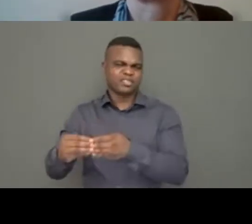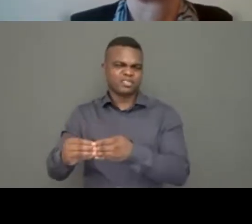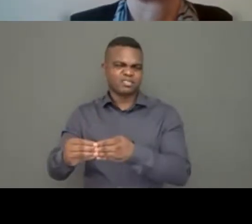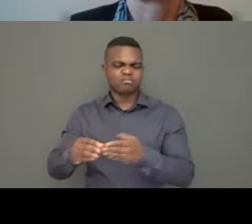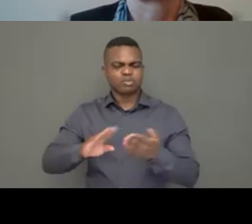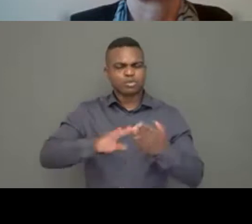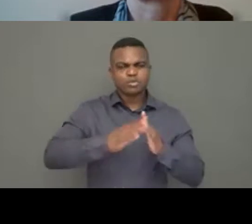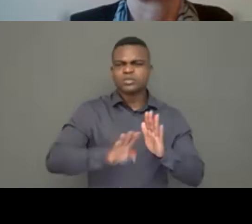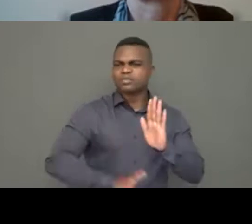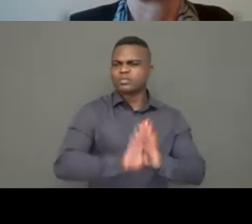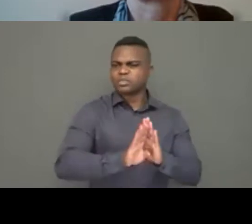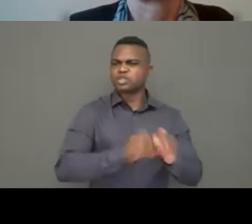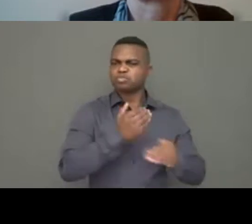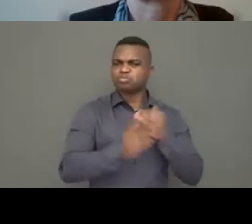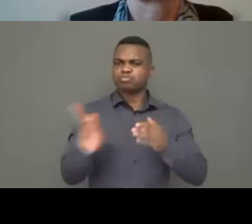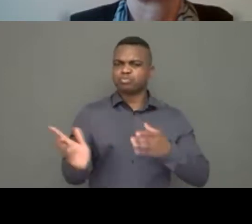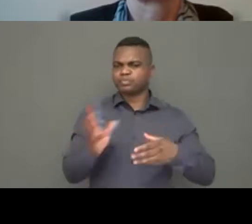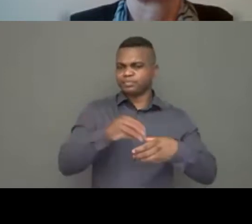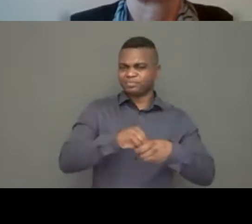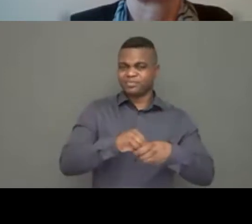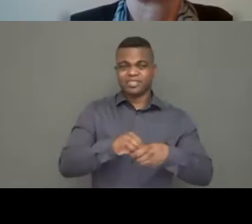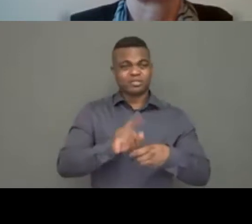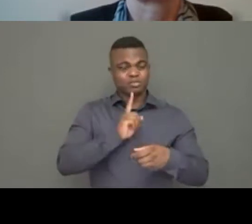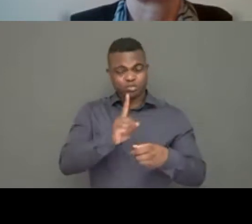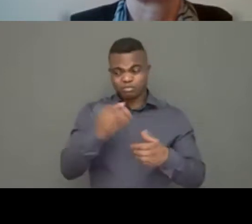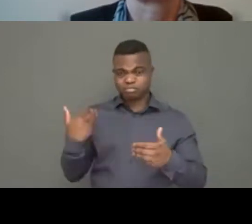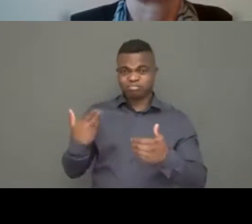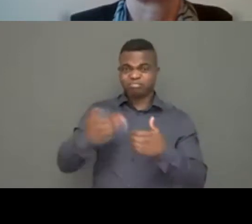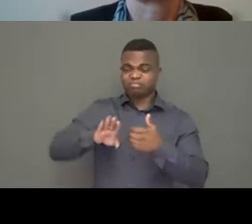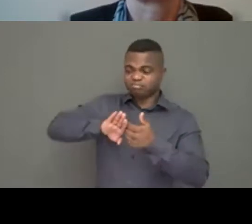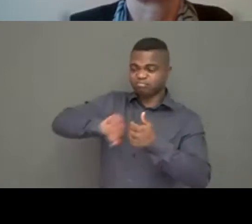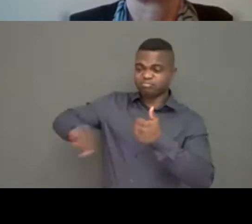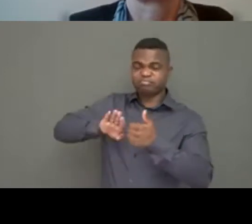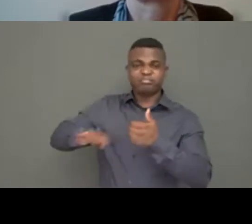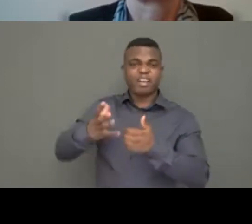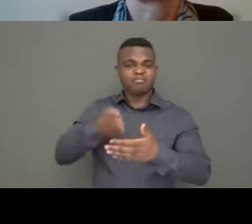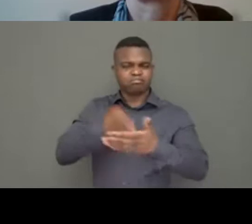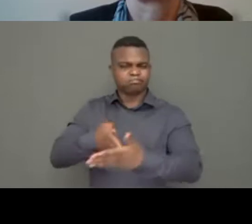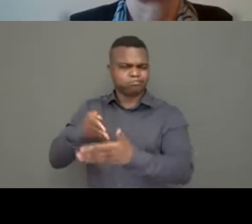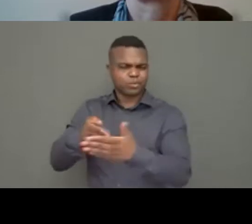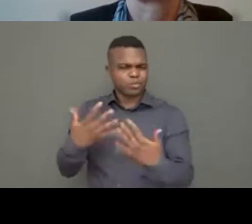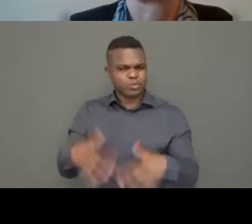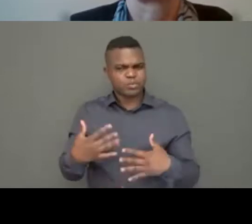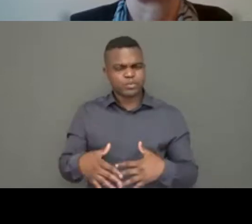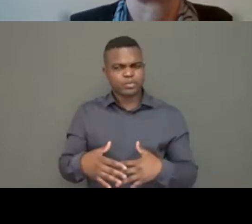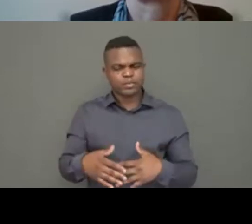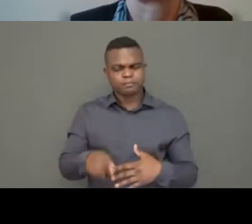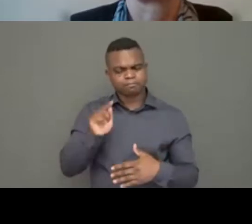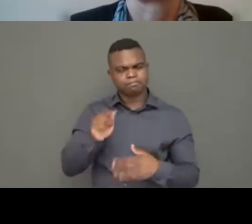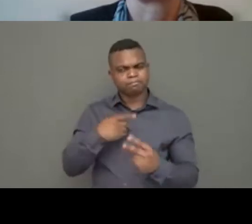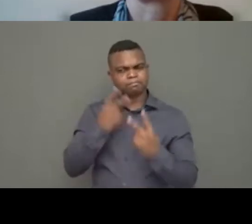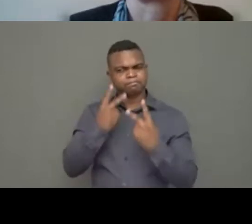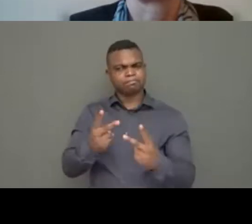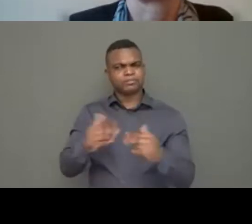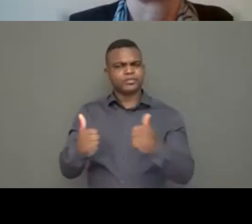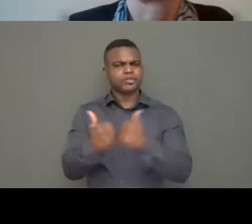ensure we gather learning on how to most effectively overcome barriers